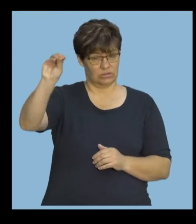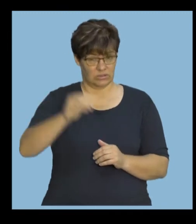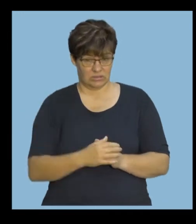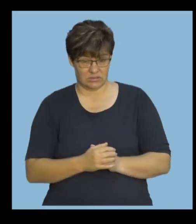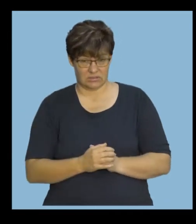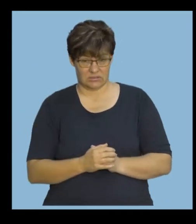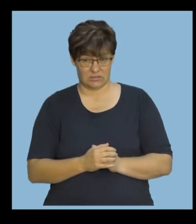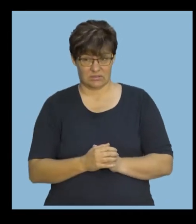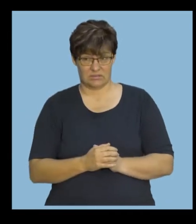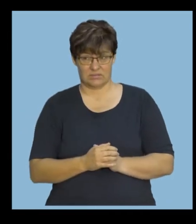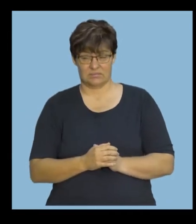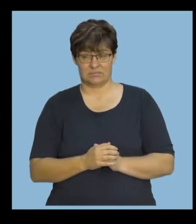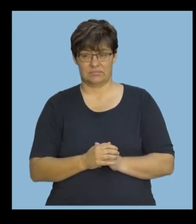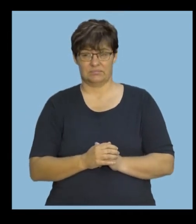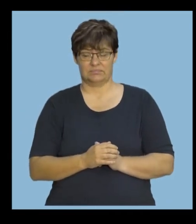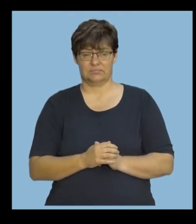And